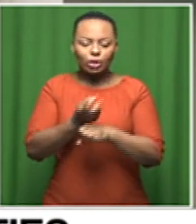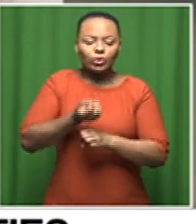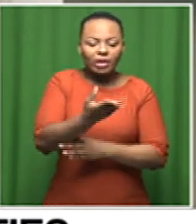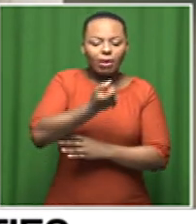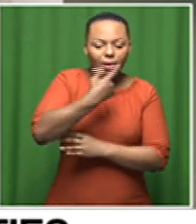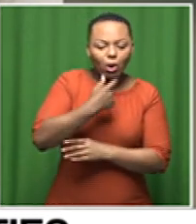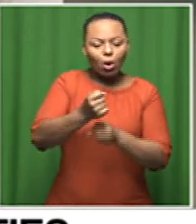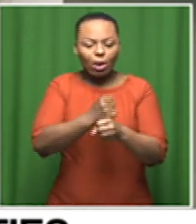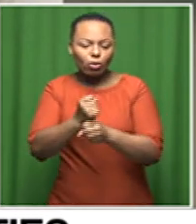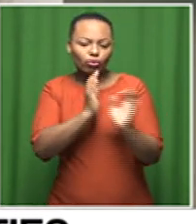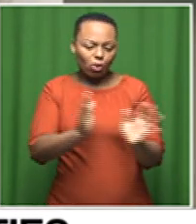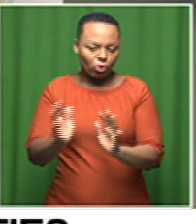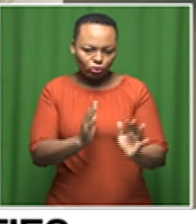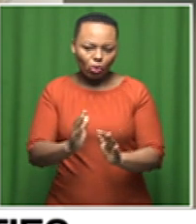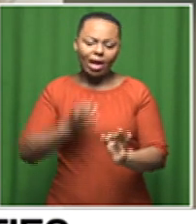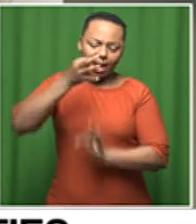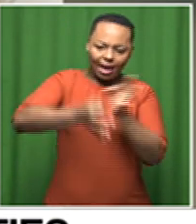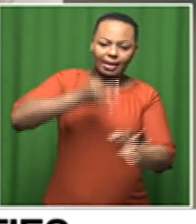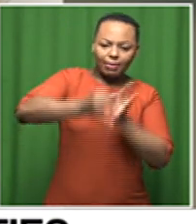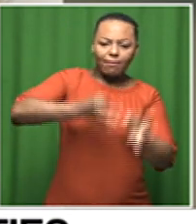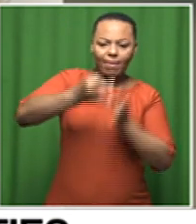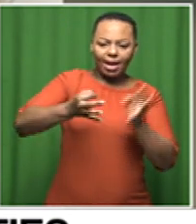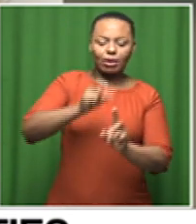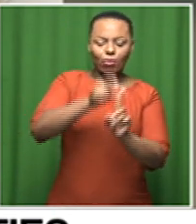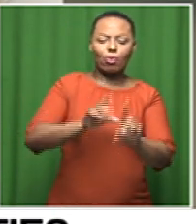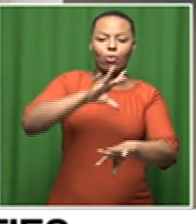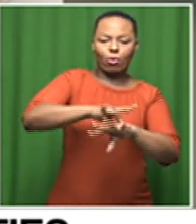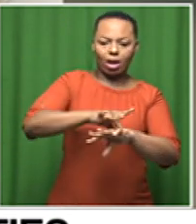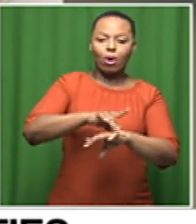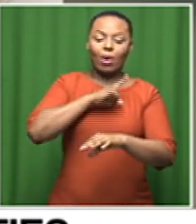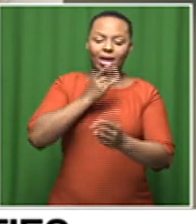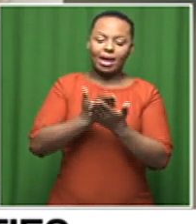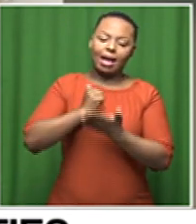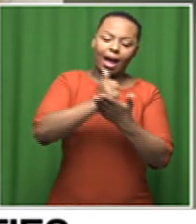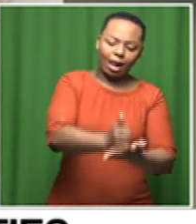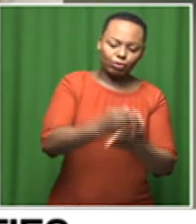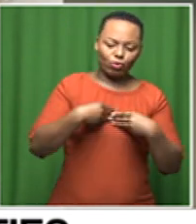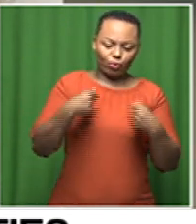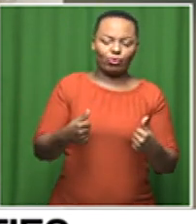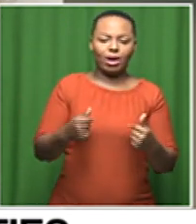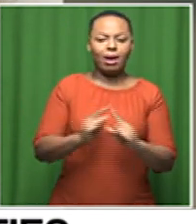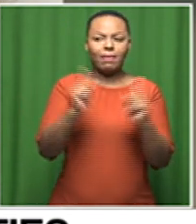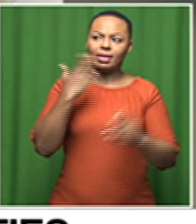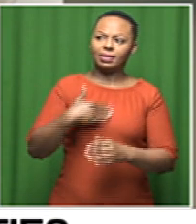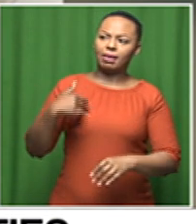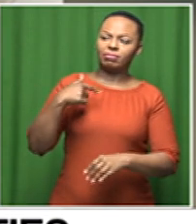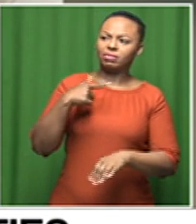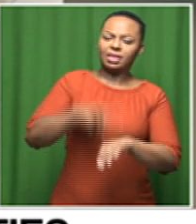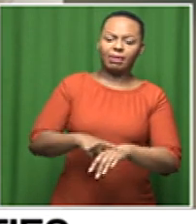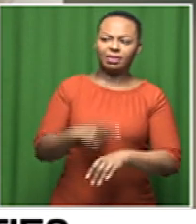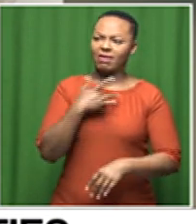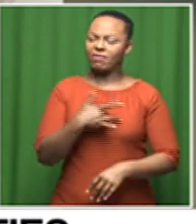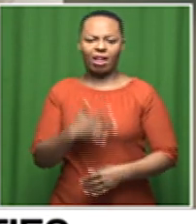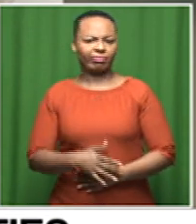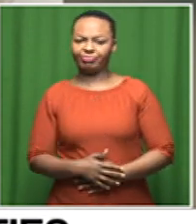are the steps that we will follow to assist you in healing you. So at some point, I just felt like, no, you're